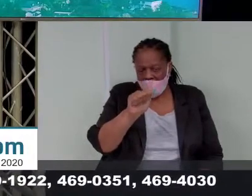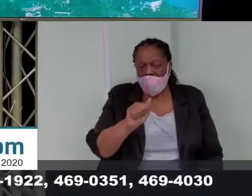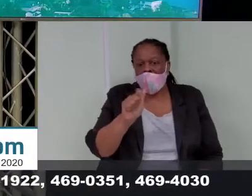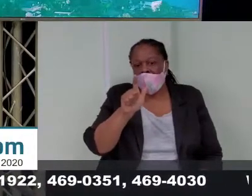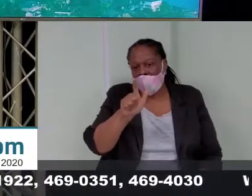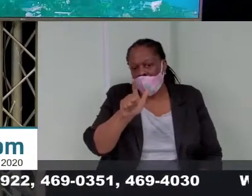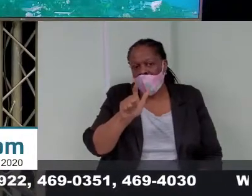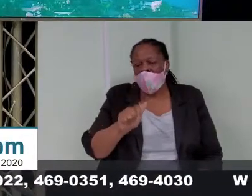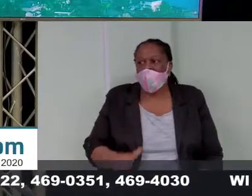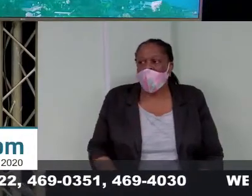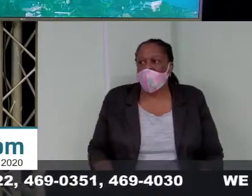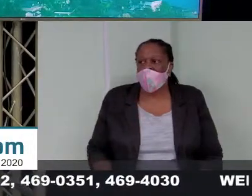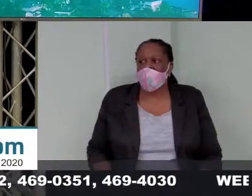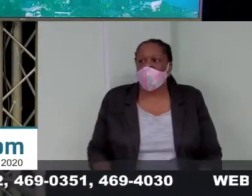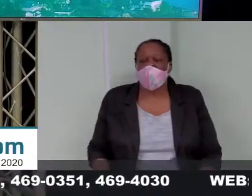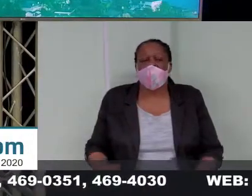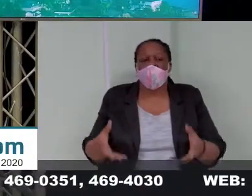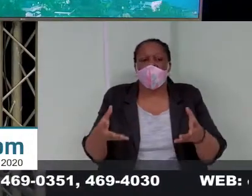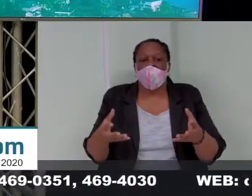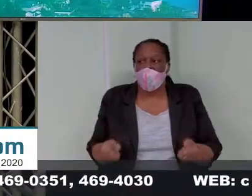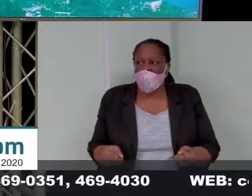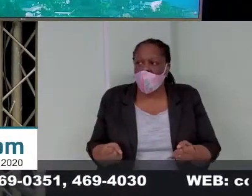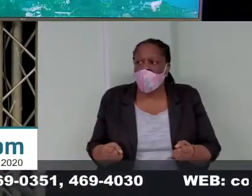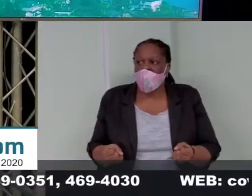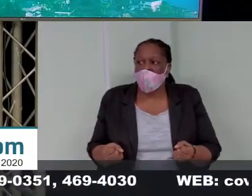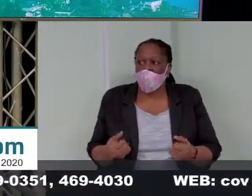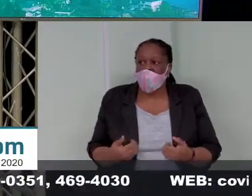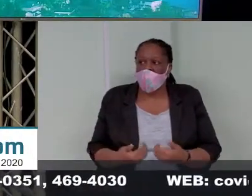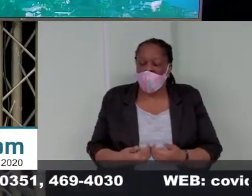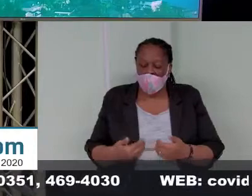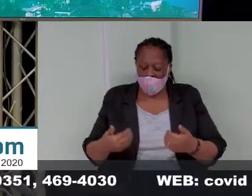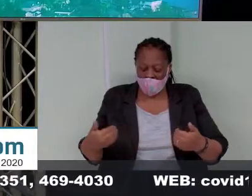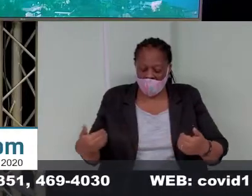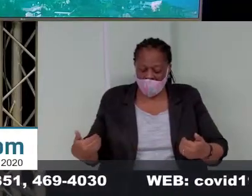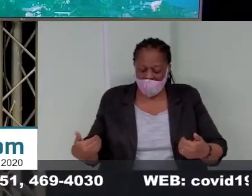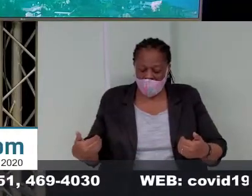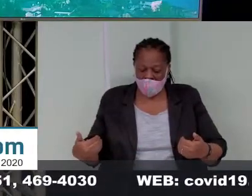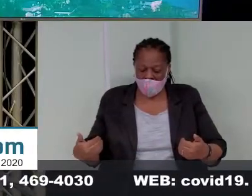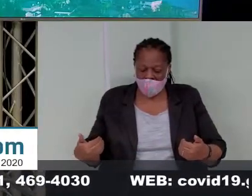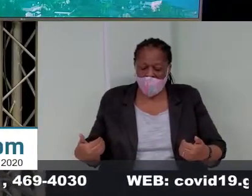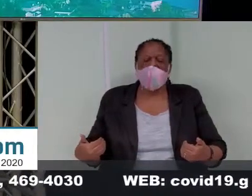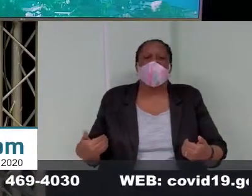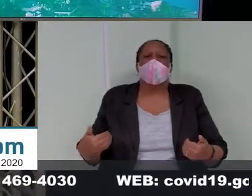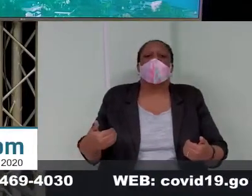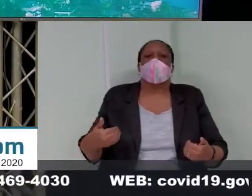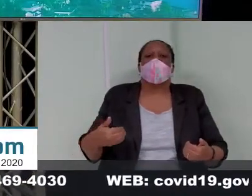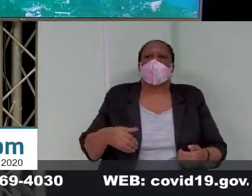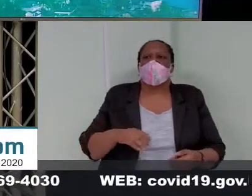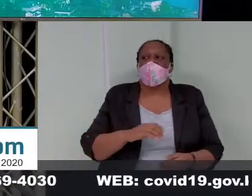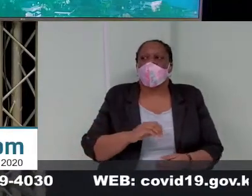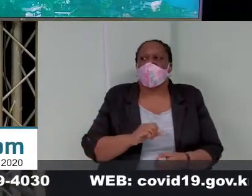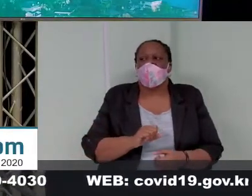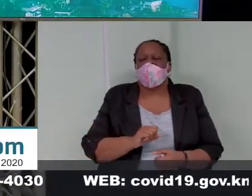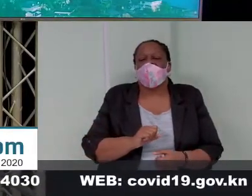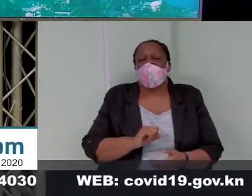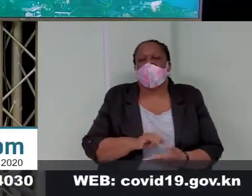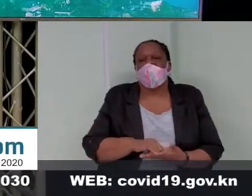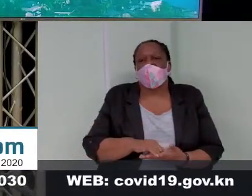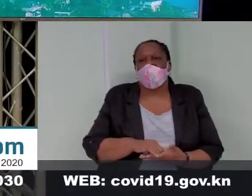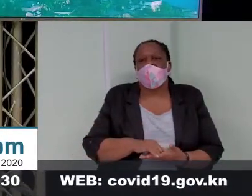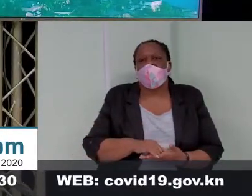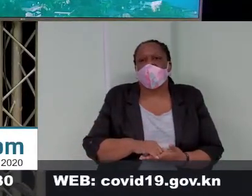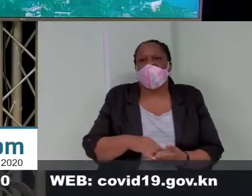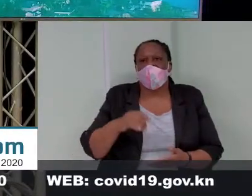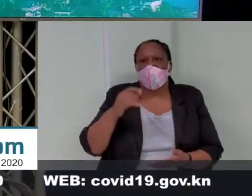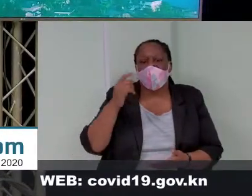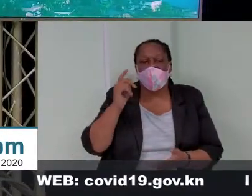we want them to still stay connected socially through the telephone, the television, etc. And so that is the main distance,